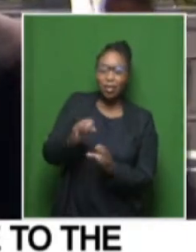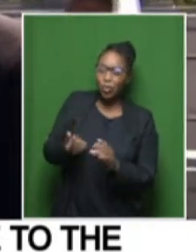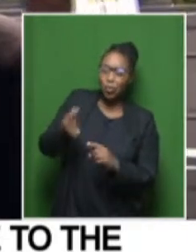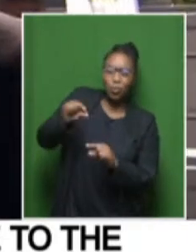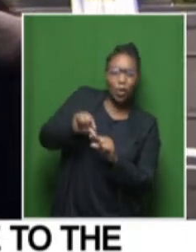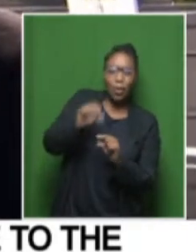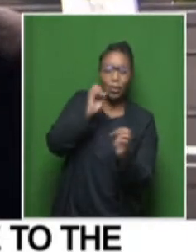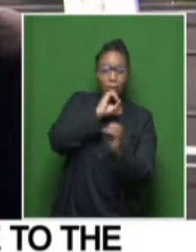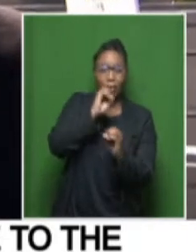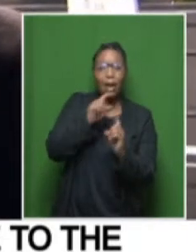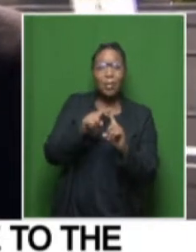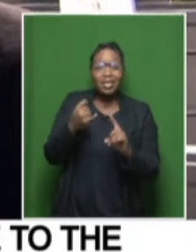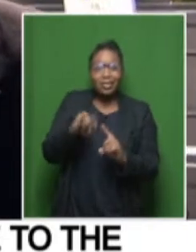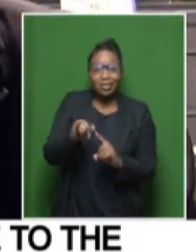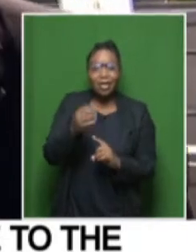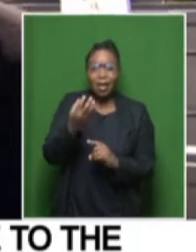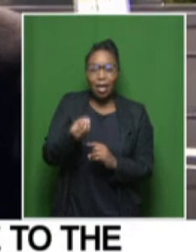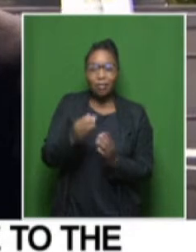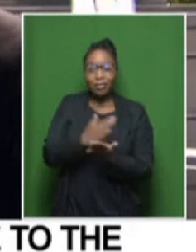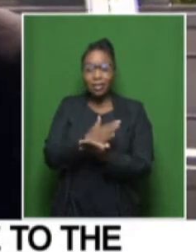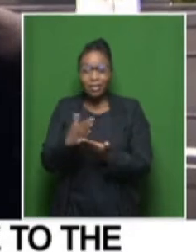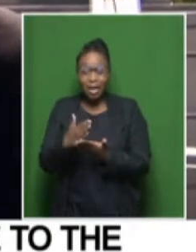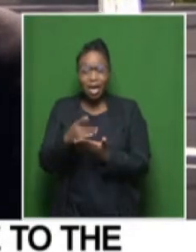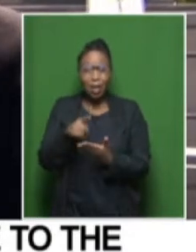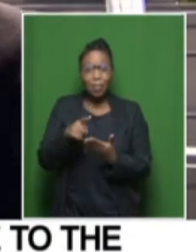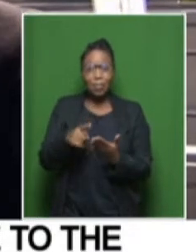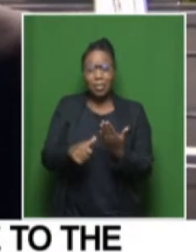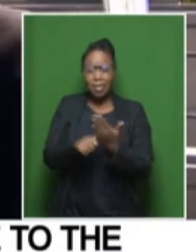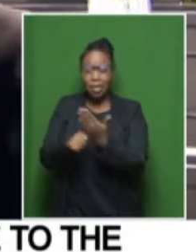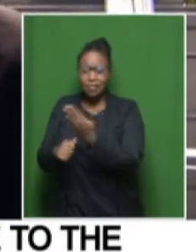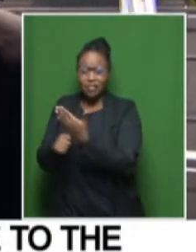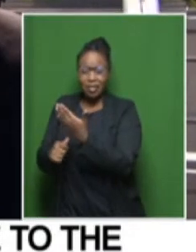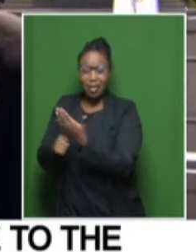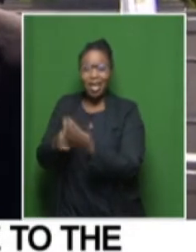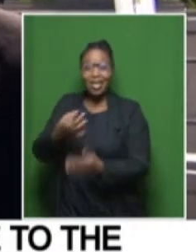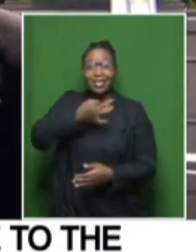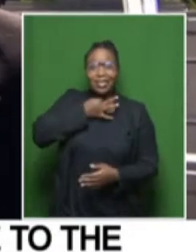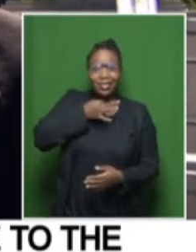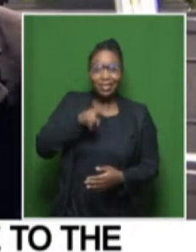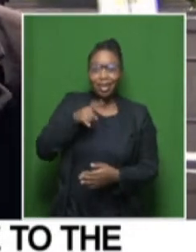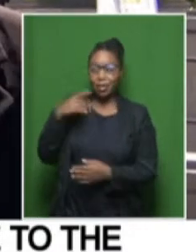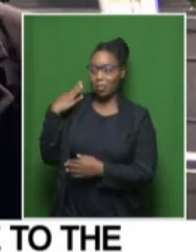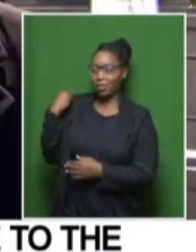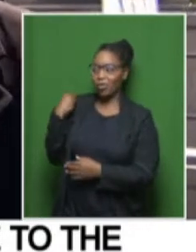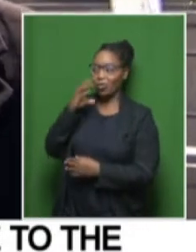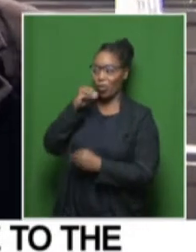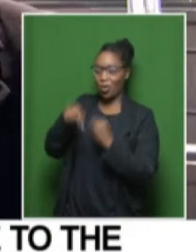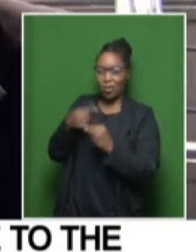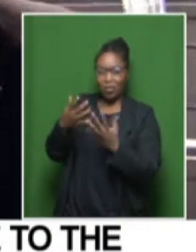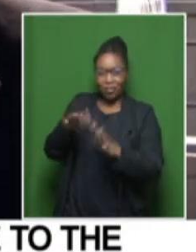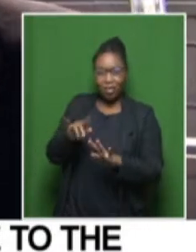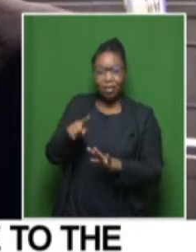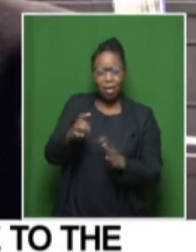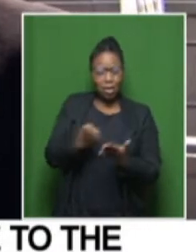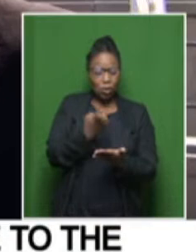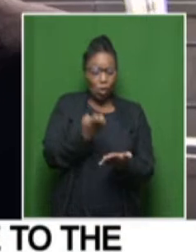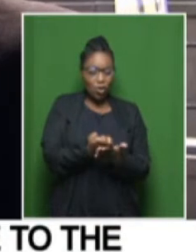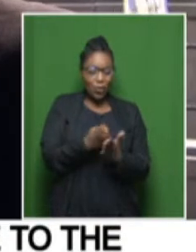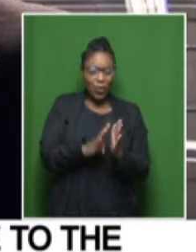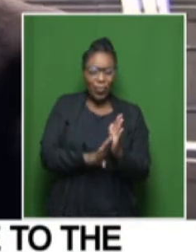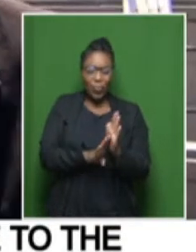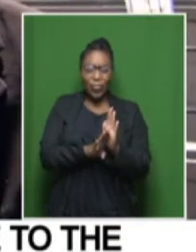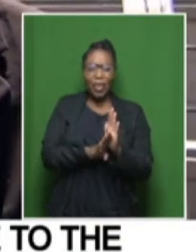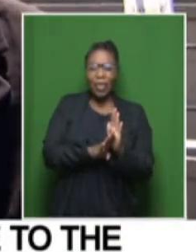still significant fiscal risks that the minister did point out, and that is slow economic growth. So we've got to stimulate economic growth for